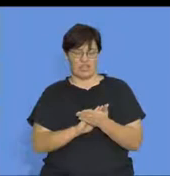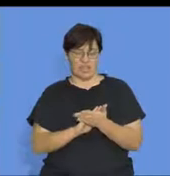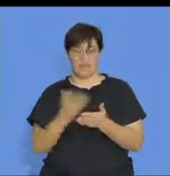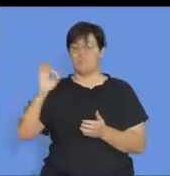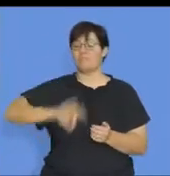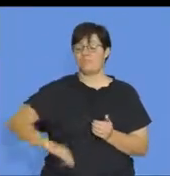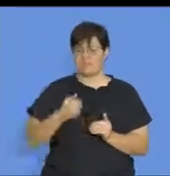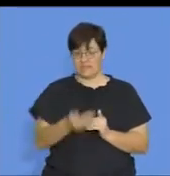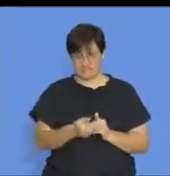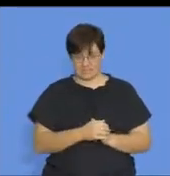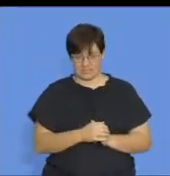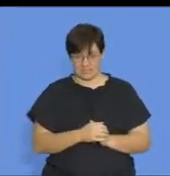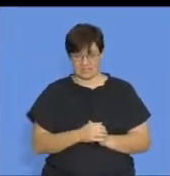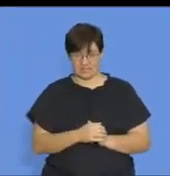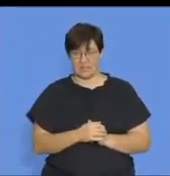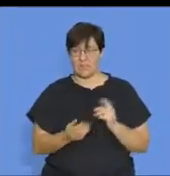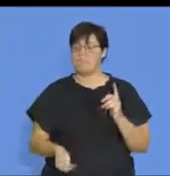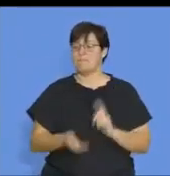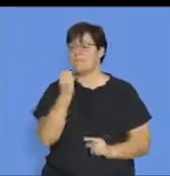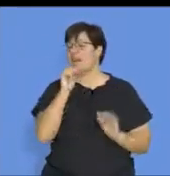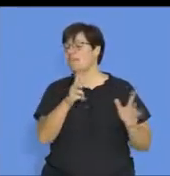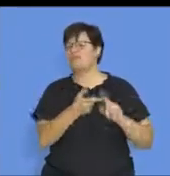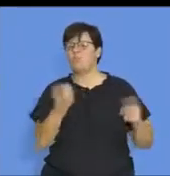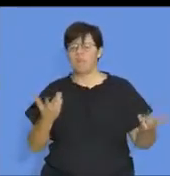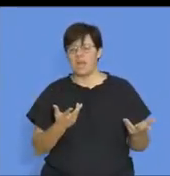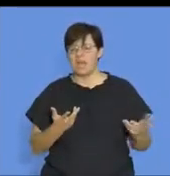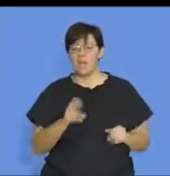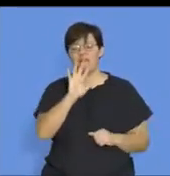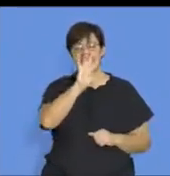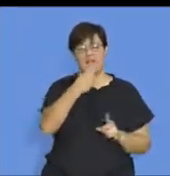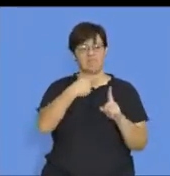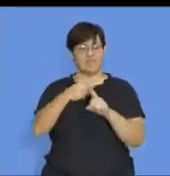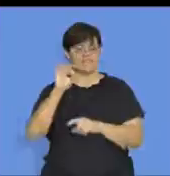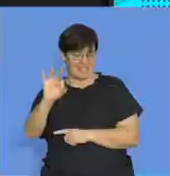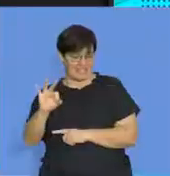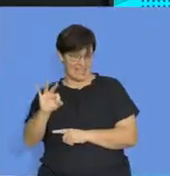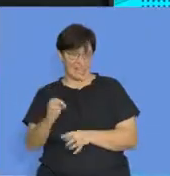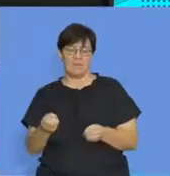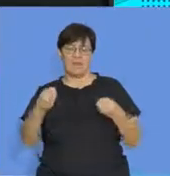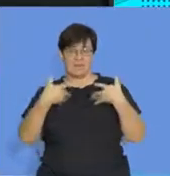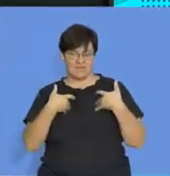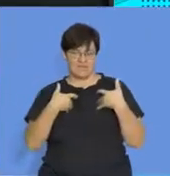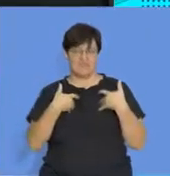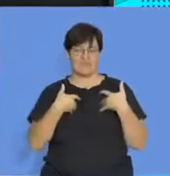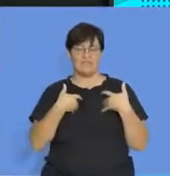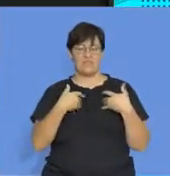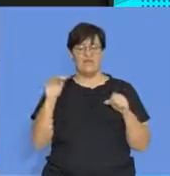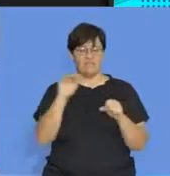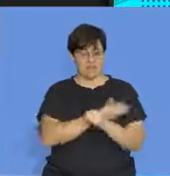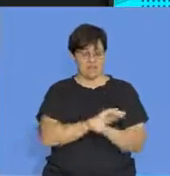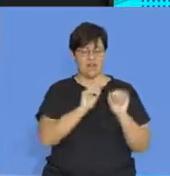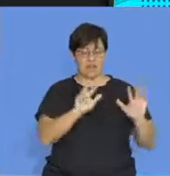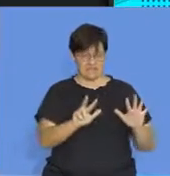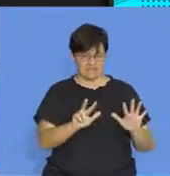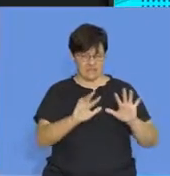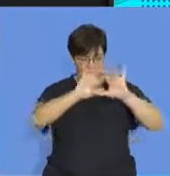profit. Where am I getting the 8 from? Obviously, 5 + 3 gives us the whole, which is 8, the whole of